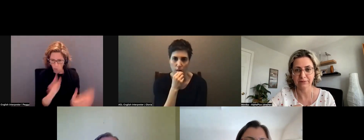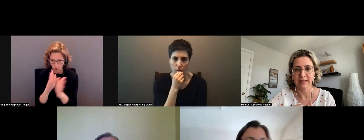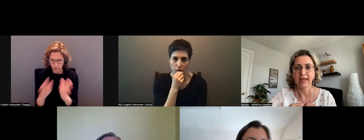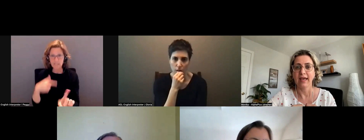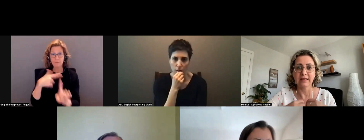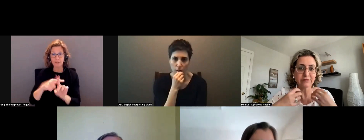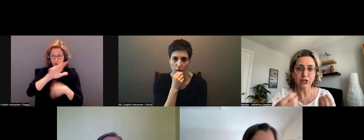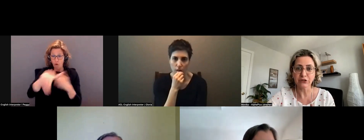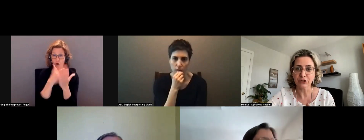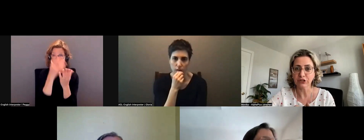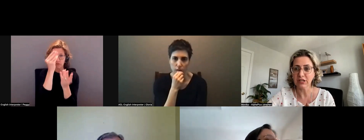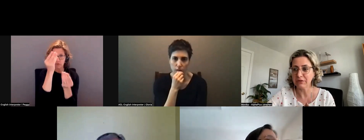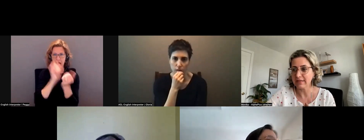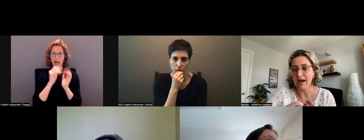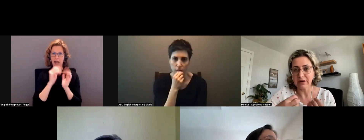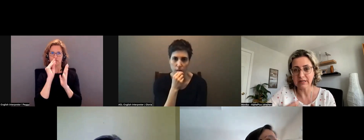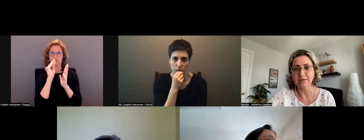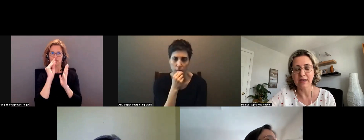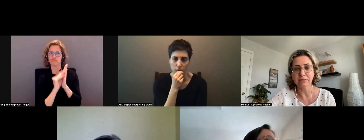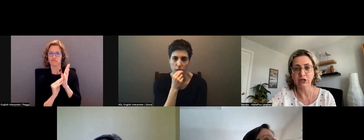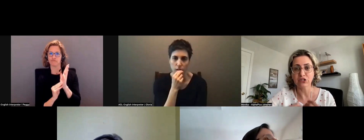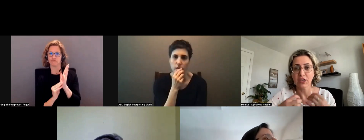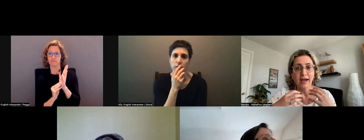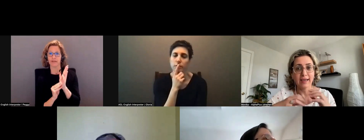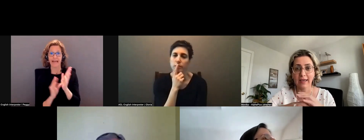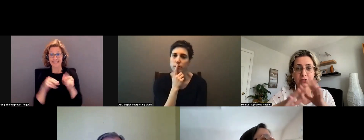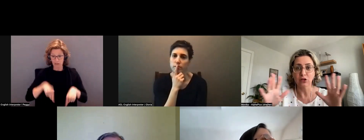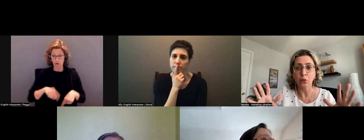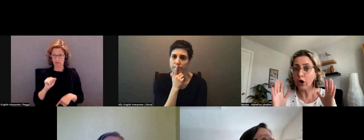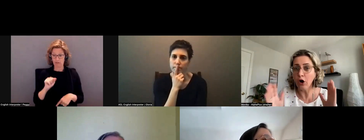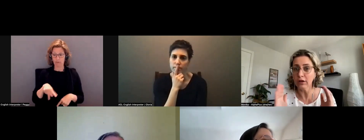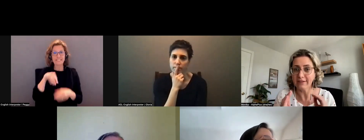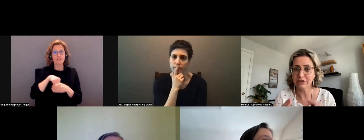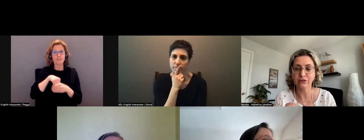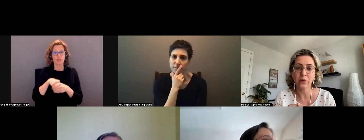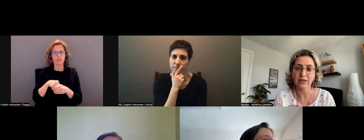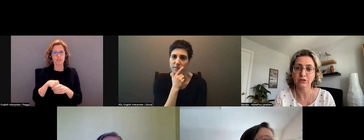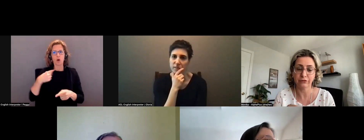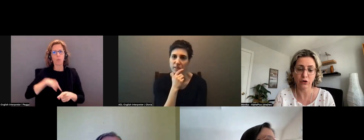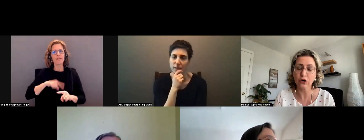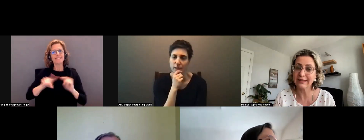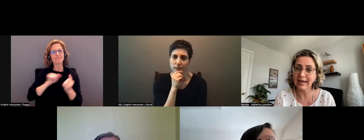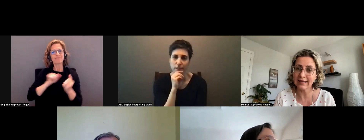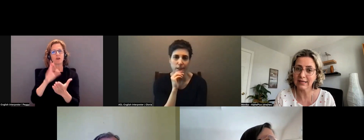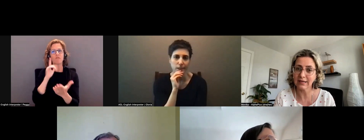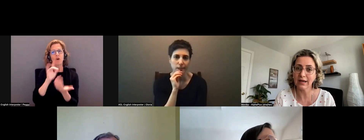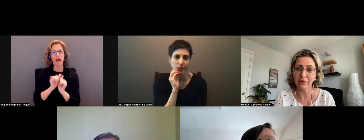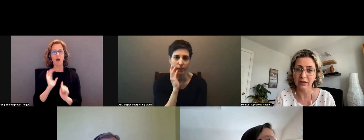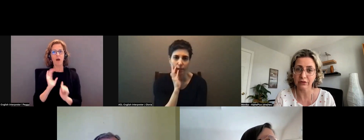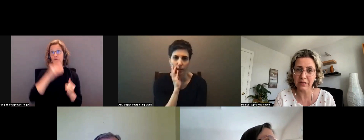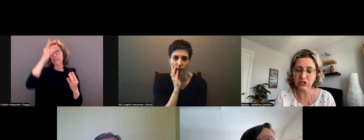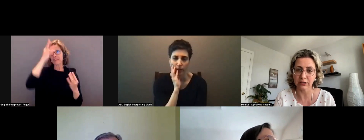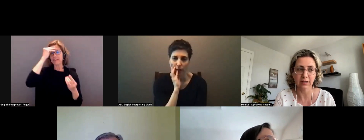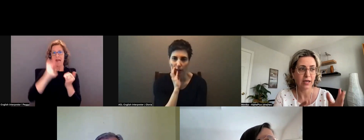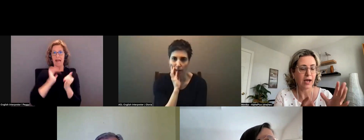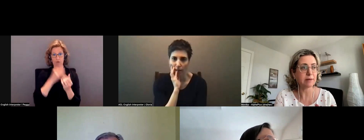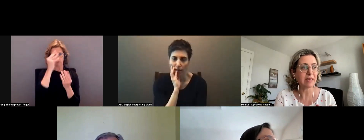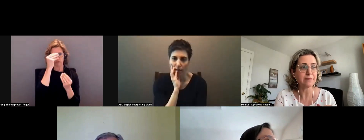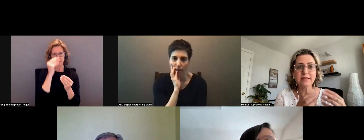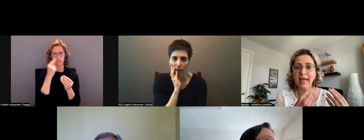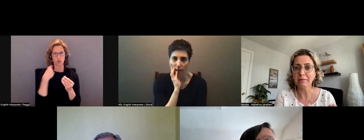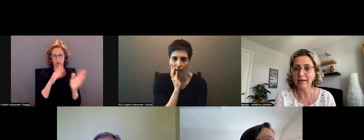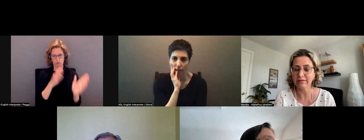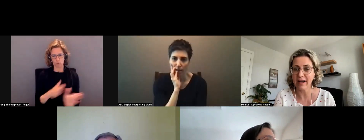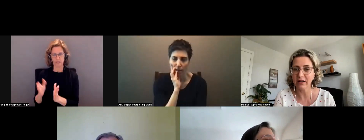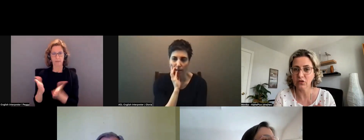information. And even internally with our team members, we all have different ways of organizing our information. I may